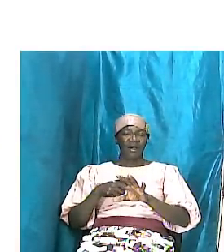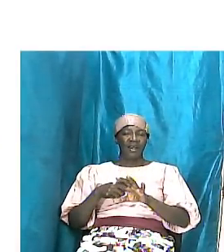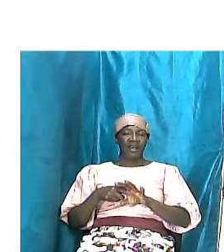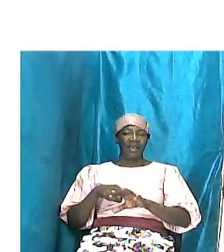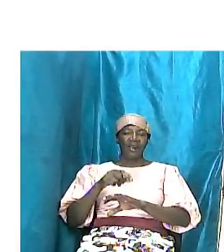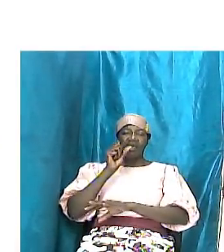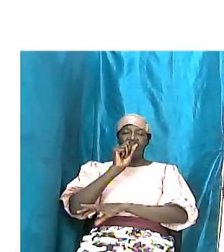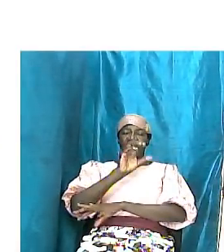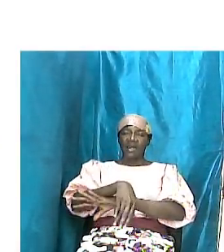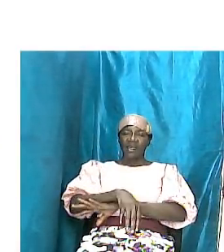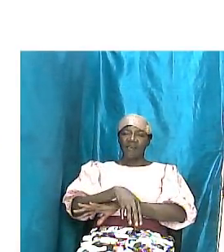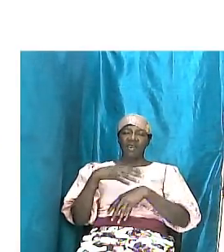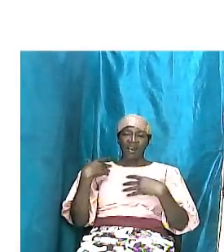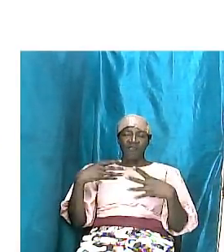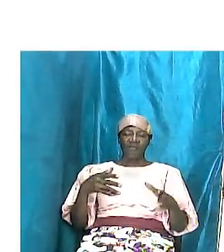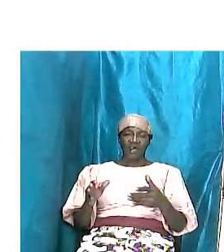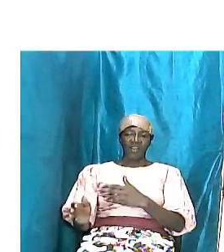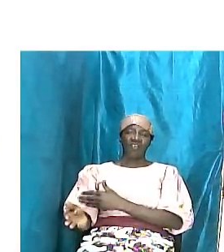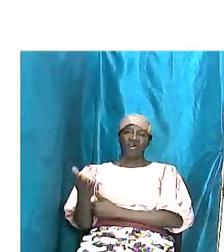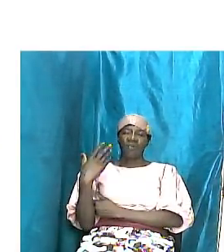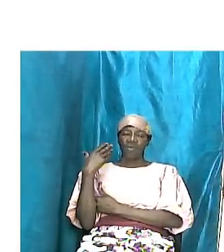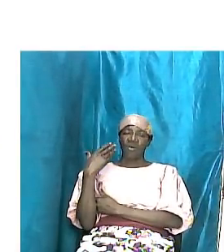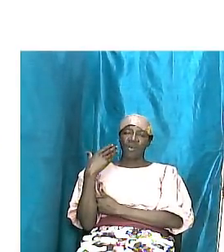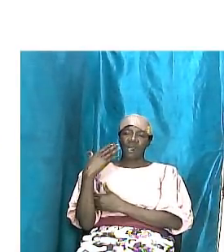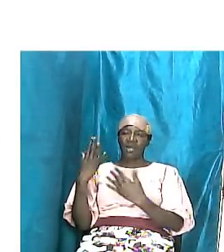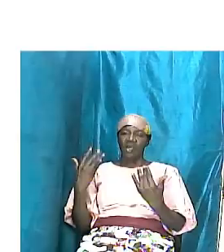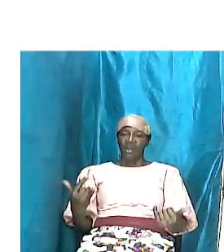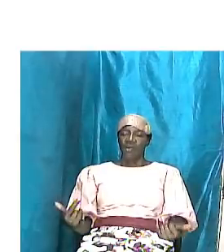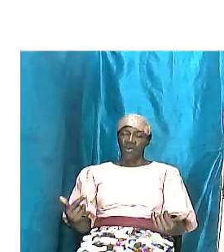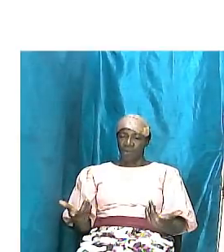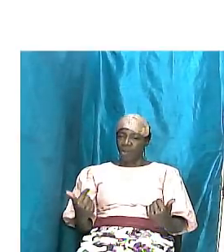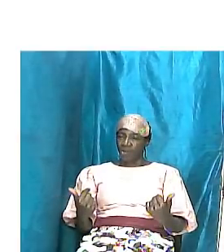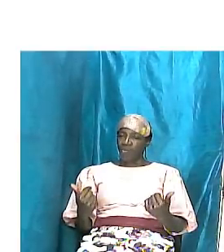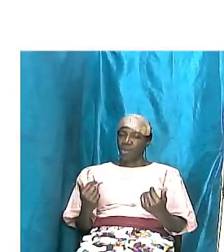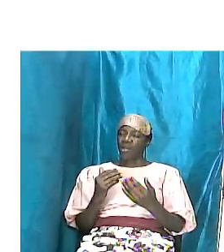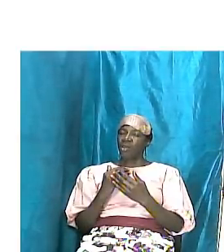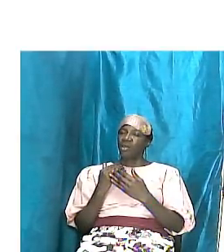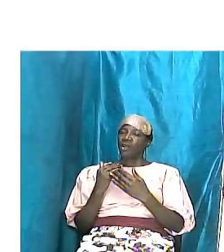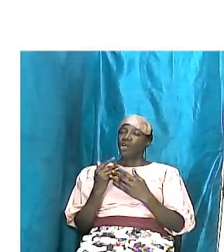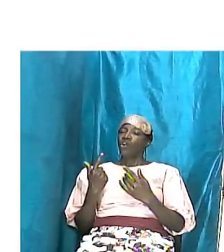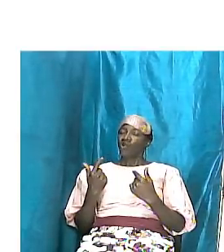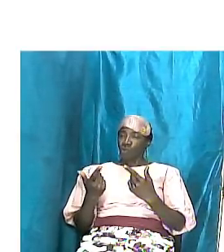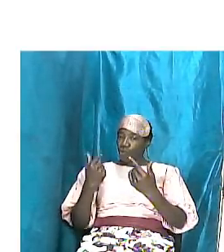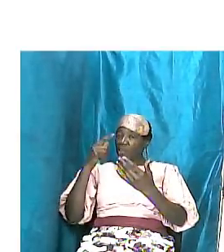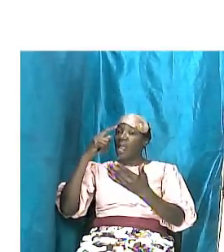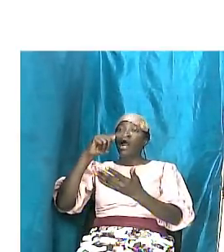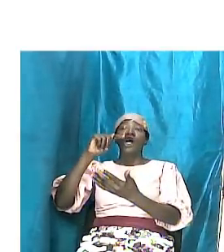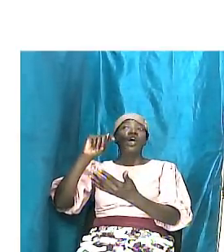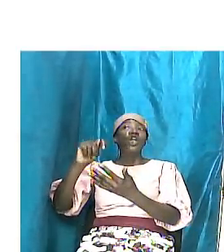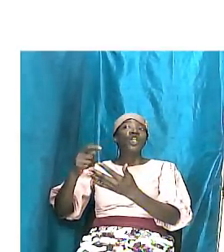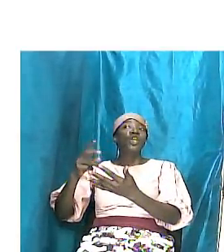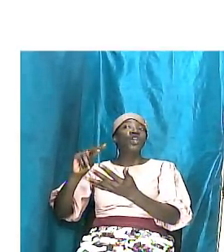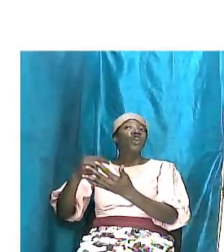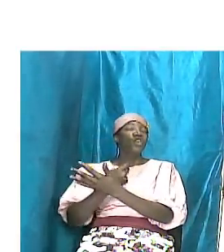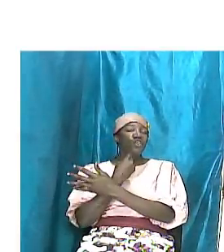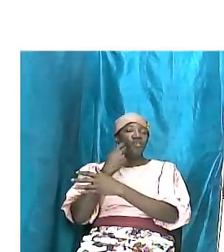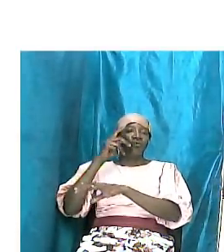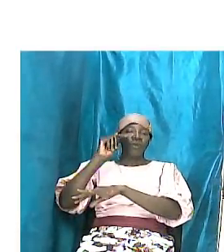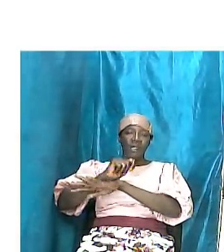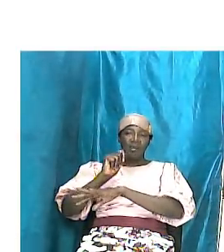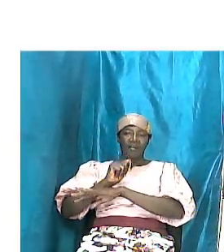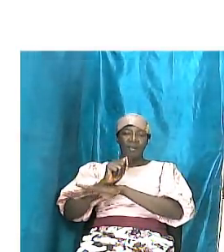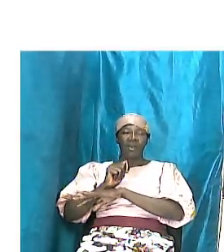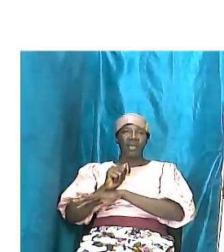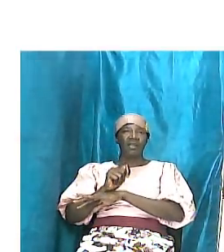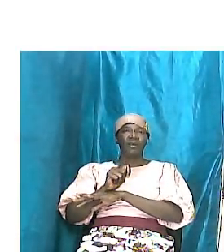it was completed in the morning, at morning time. And now we are coming over into the New Testament, and we see in St. Matthew 26, I won't